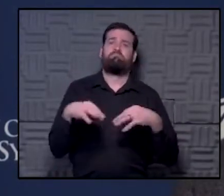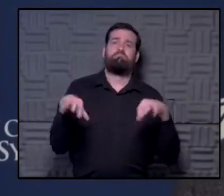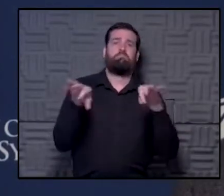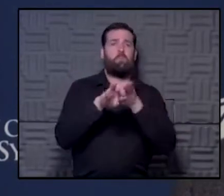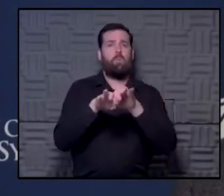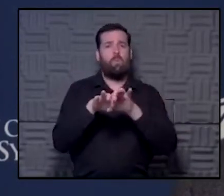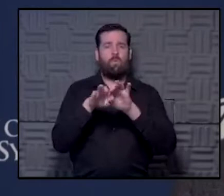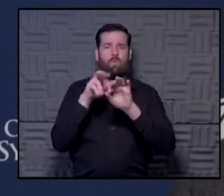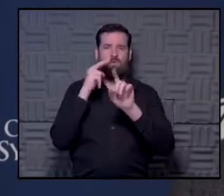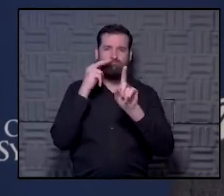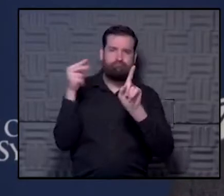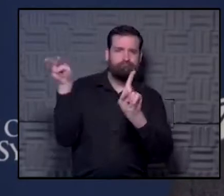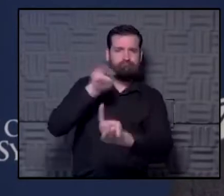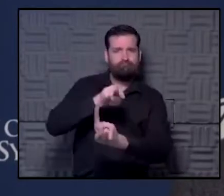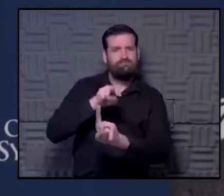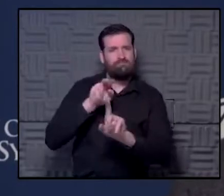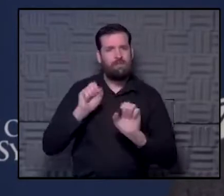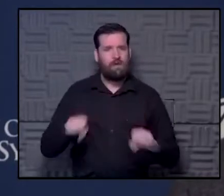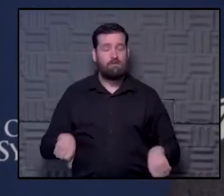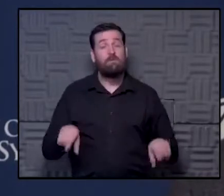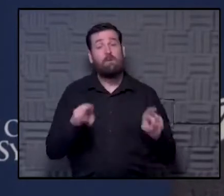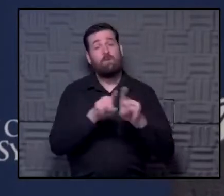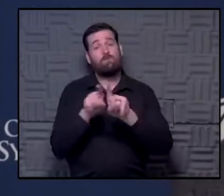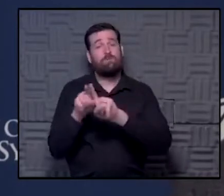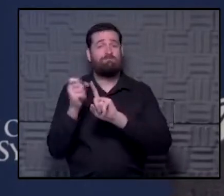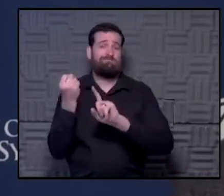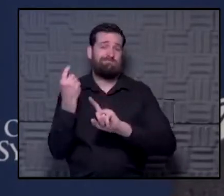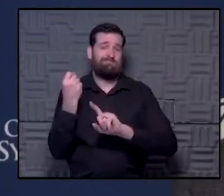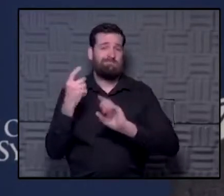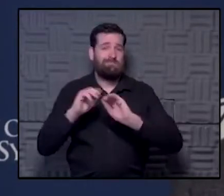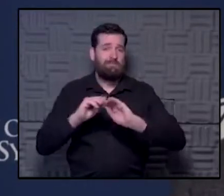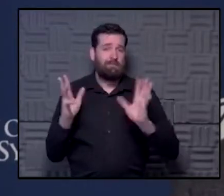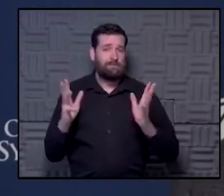to. The other piece of this, obviously,